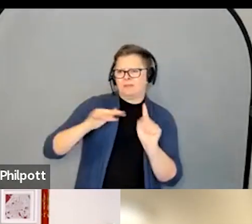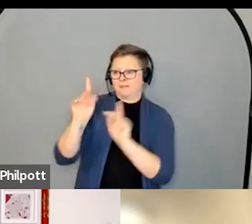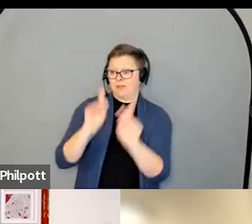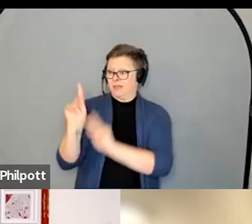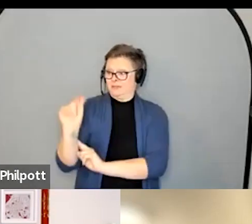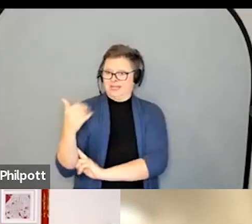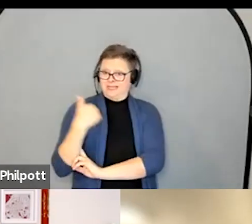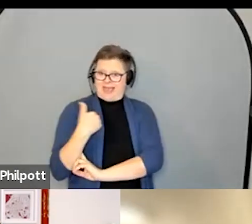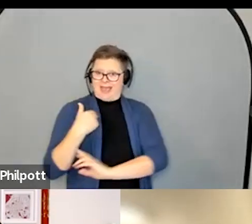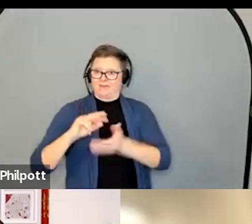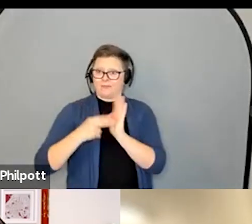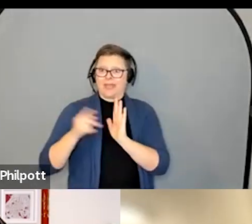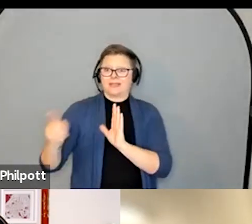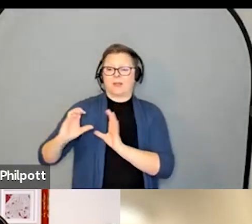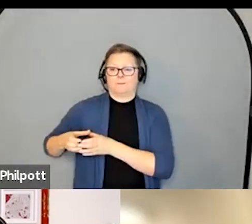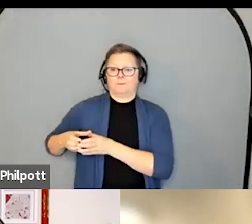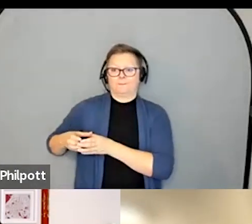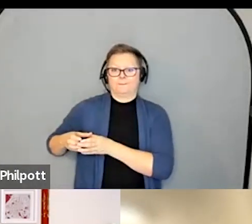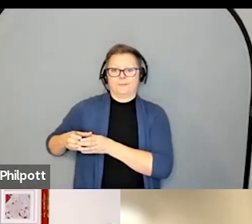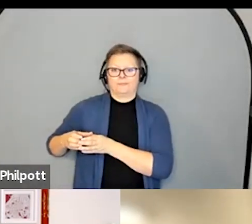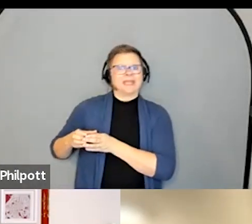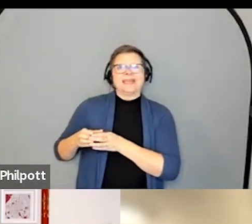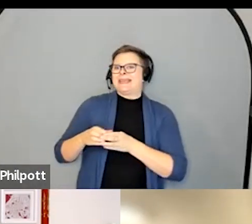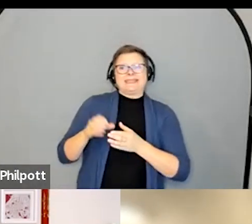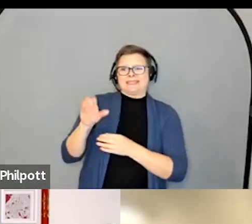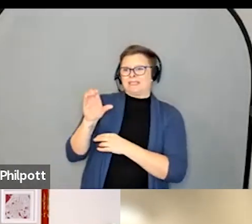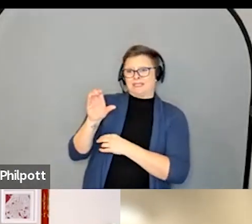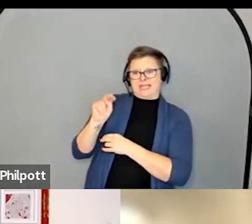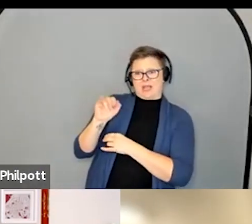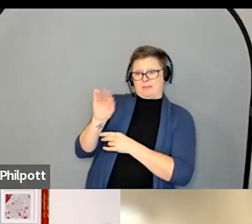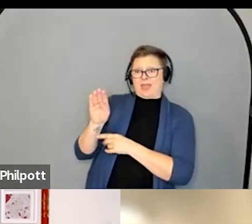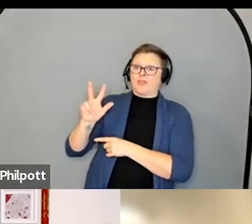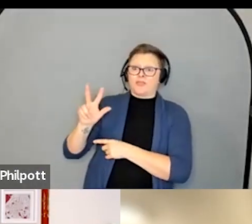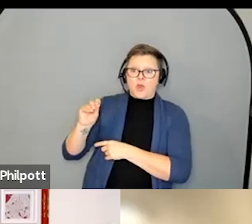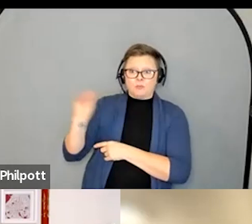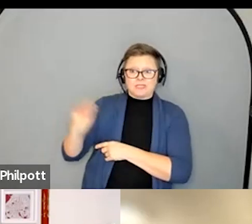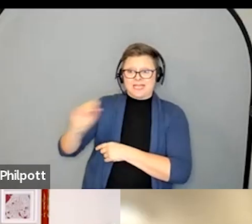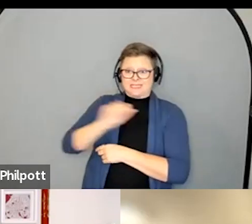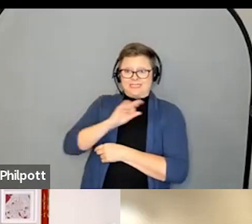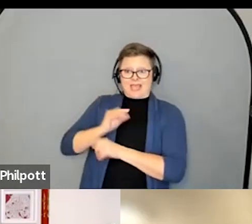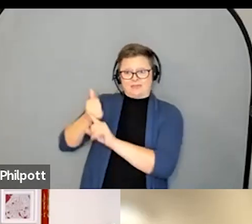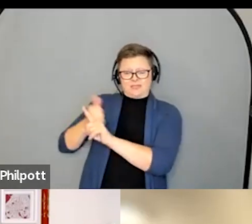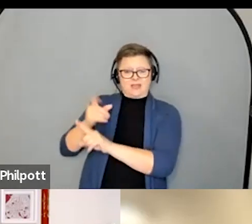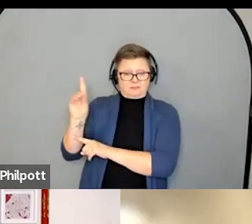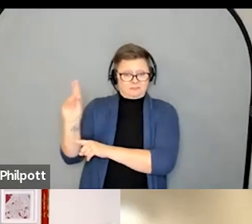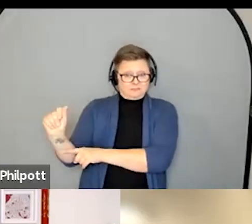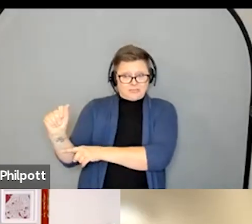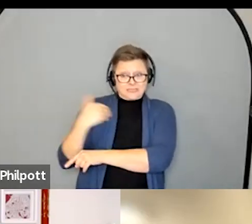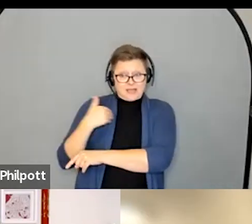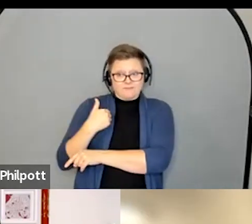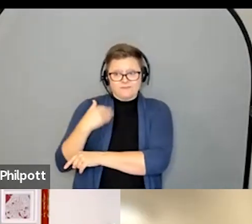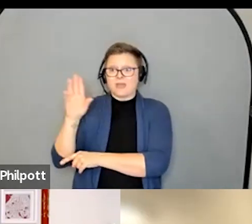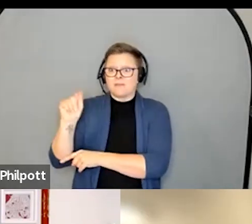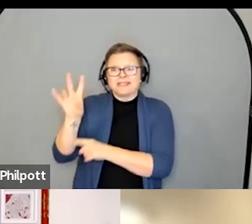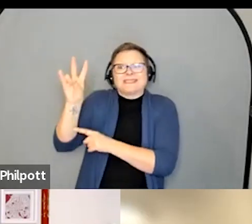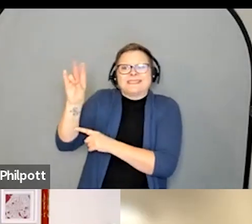are in the minority. Even at an organization like CNIB, 30% of our staff is persons with disabilities, but that means that